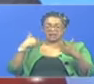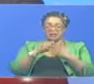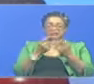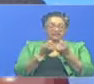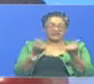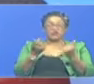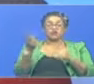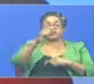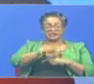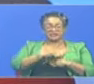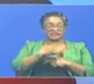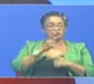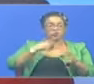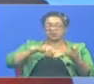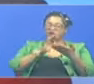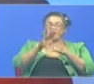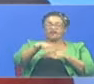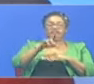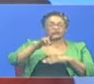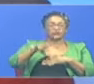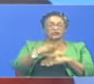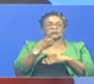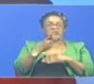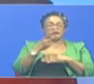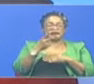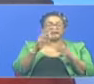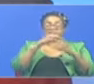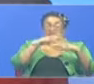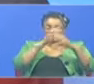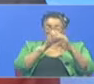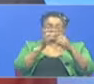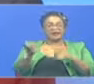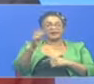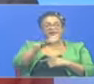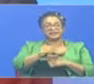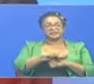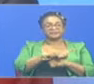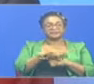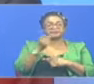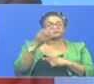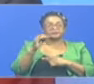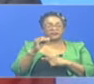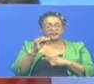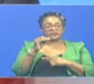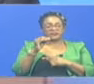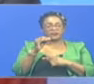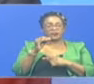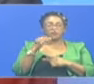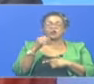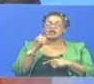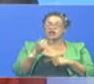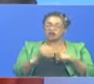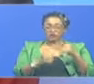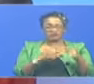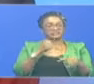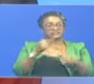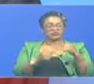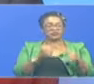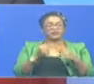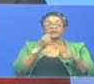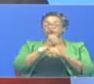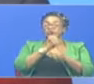even surpassed 2,000 tests a day in the last couple of days. So we will see that we will continue to do